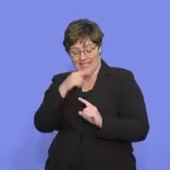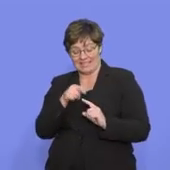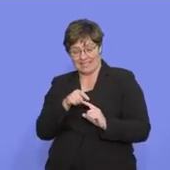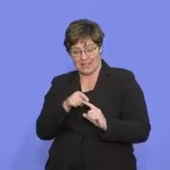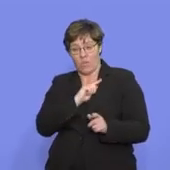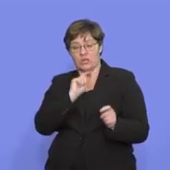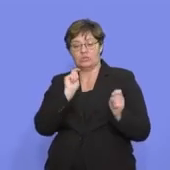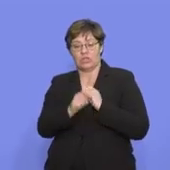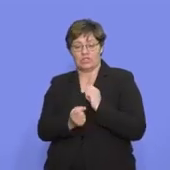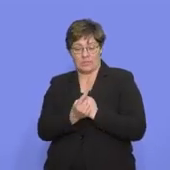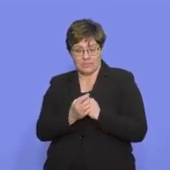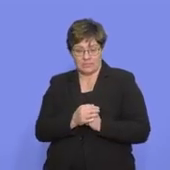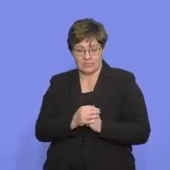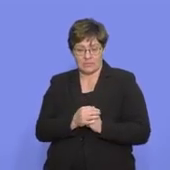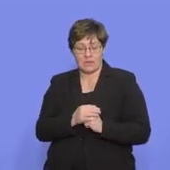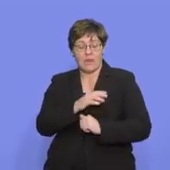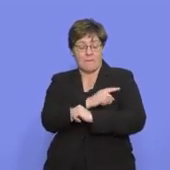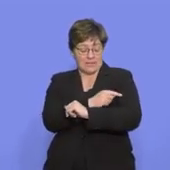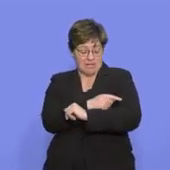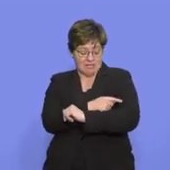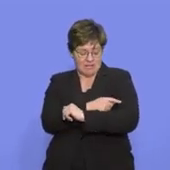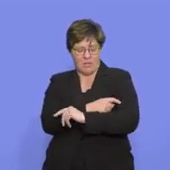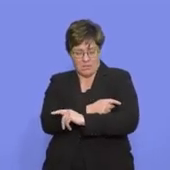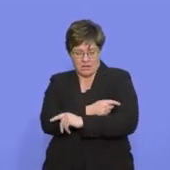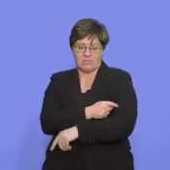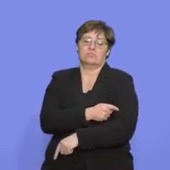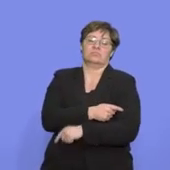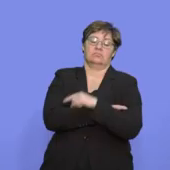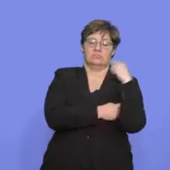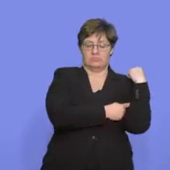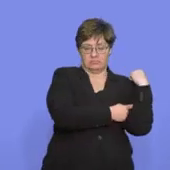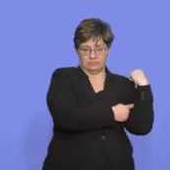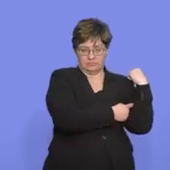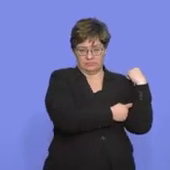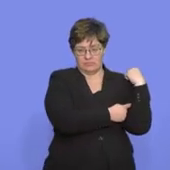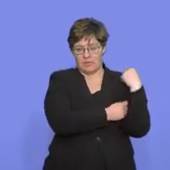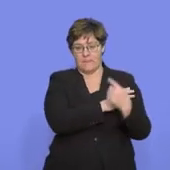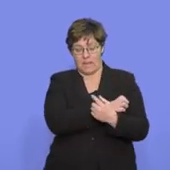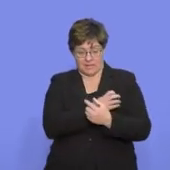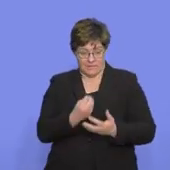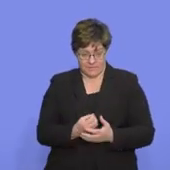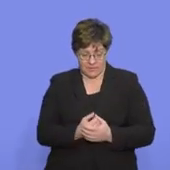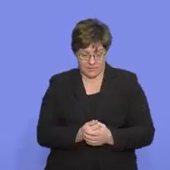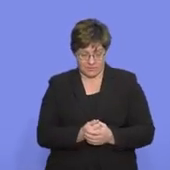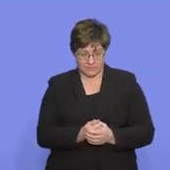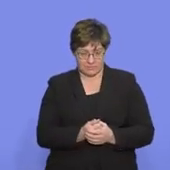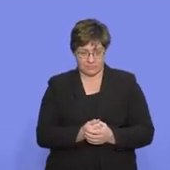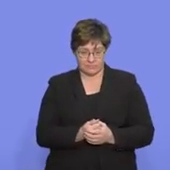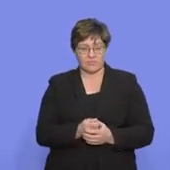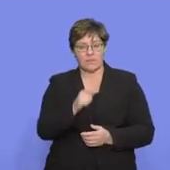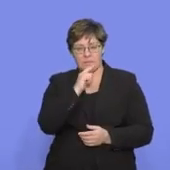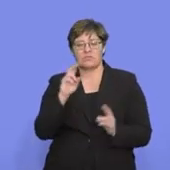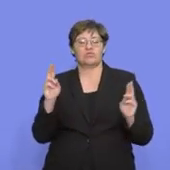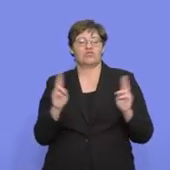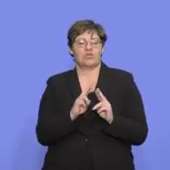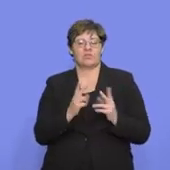Now this muscle will now contract and it will move the finger away from that flame. Right, so that is a short, or not a